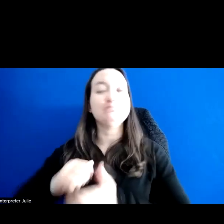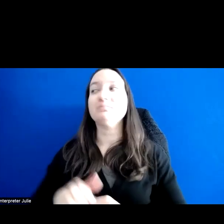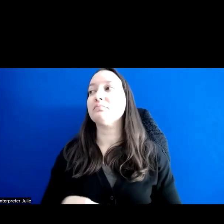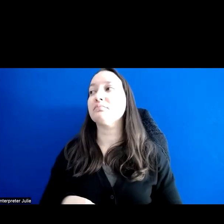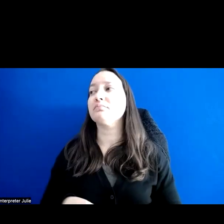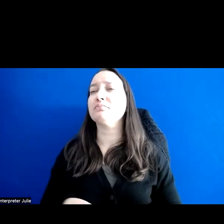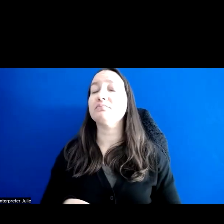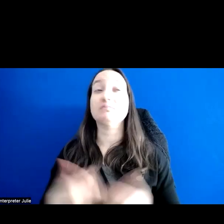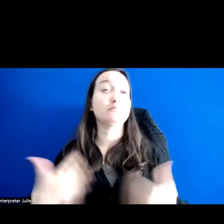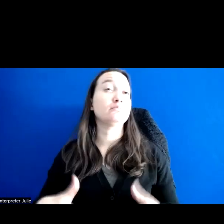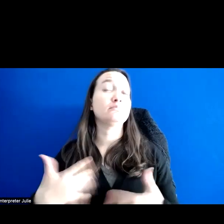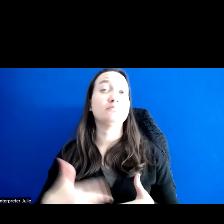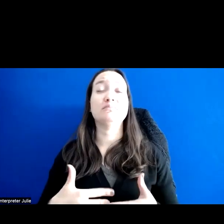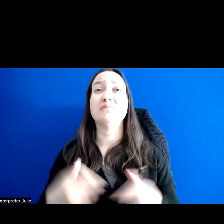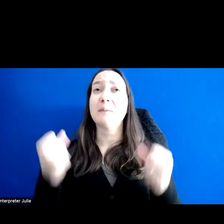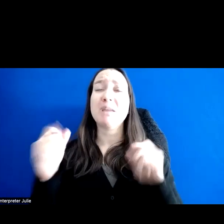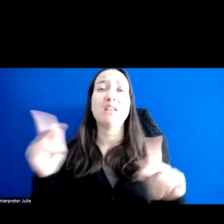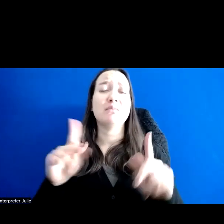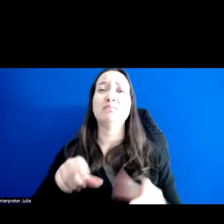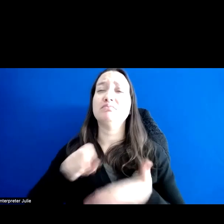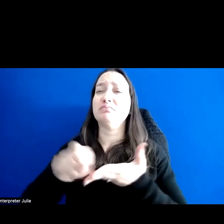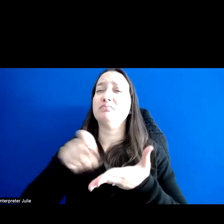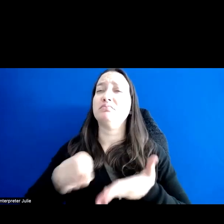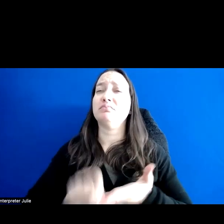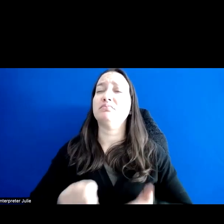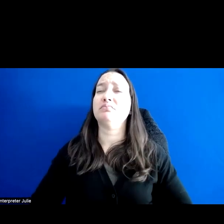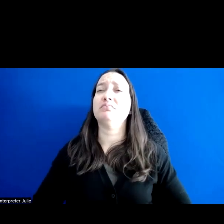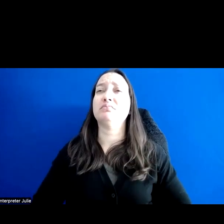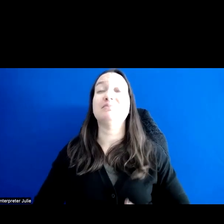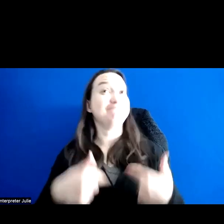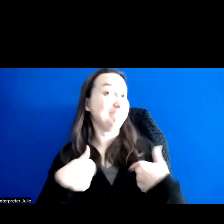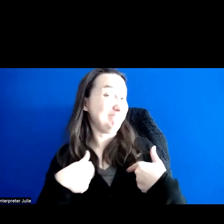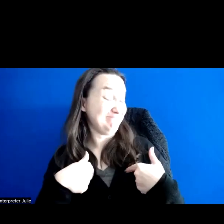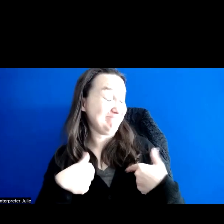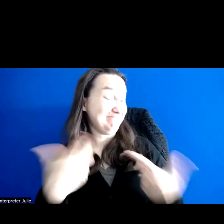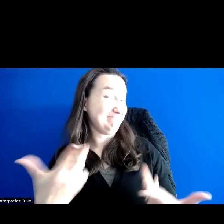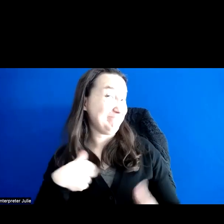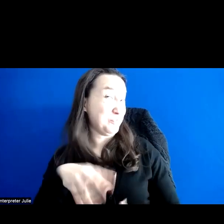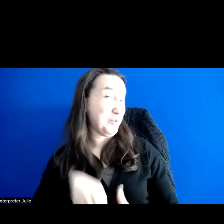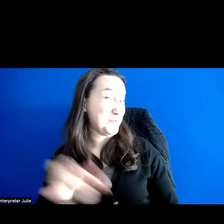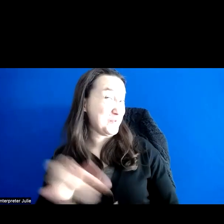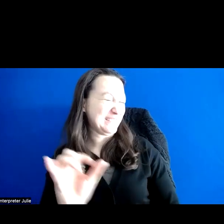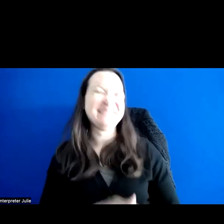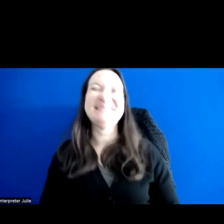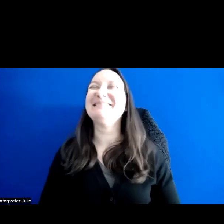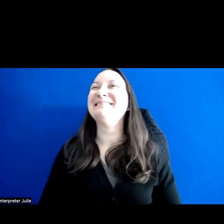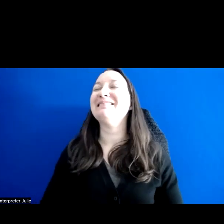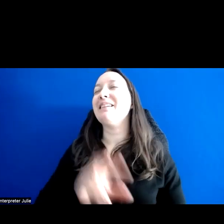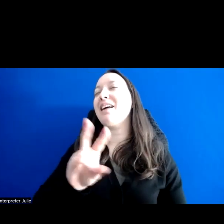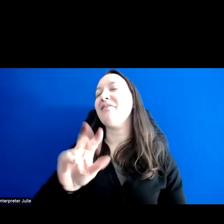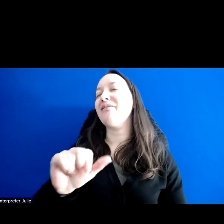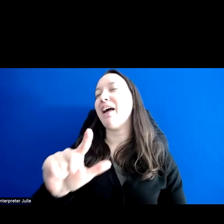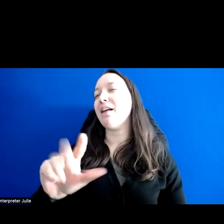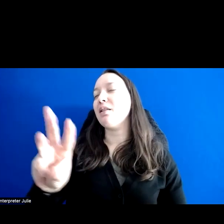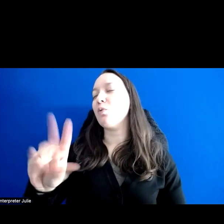It has a very illustrious cast of writers, including myself, dare I say, Val Williams